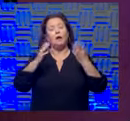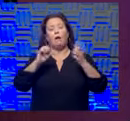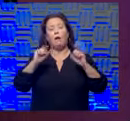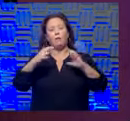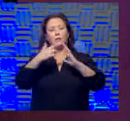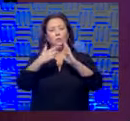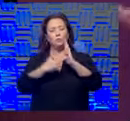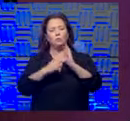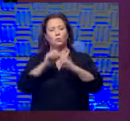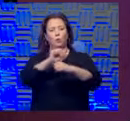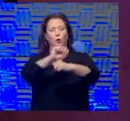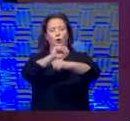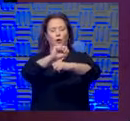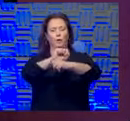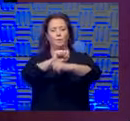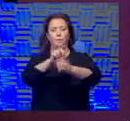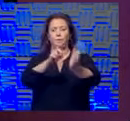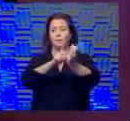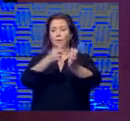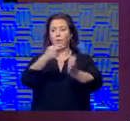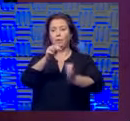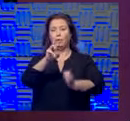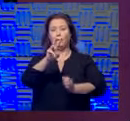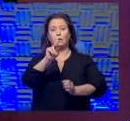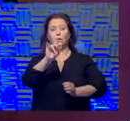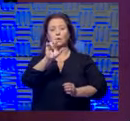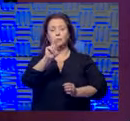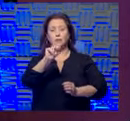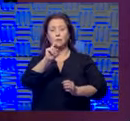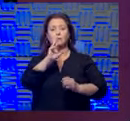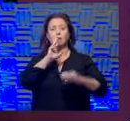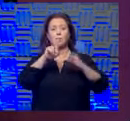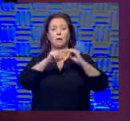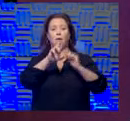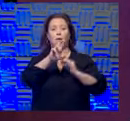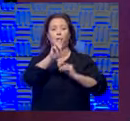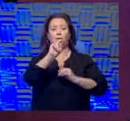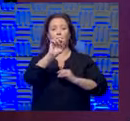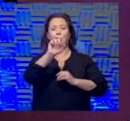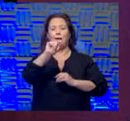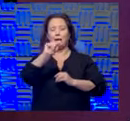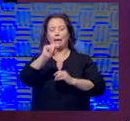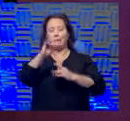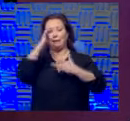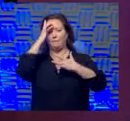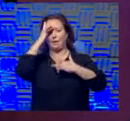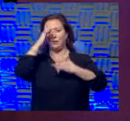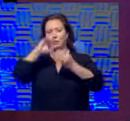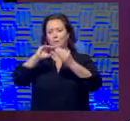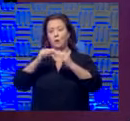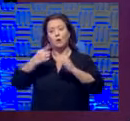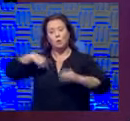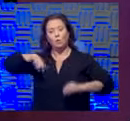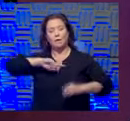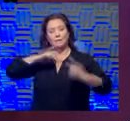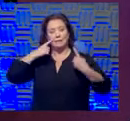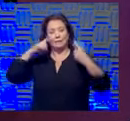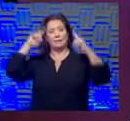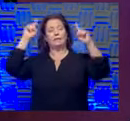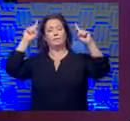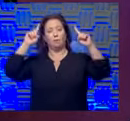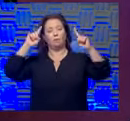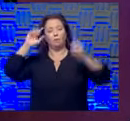why and I'm sure Dr. Hawkinson, you've talked about the R naught and the infectious factor. We've been very successful at pushing that